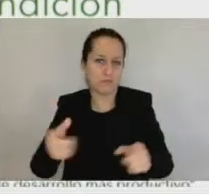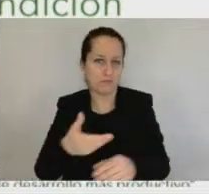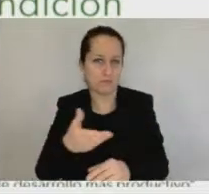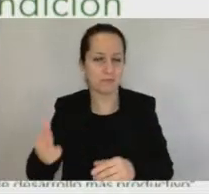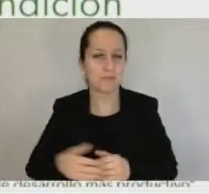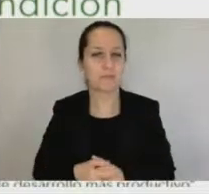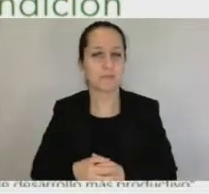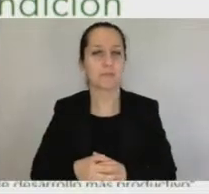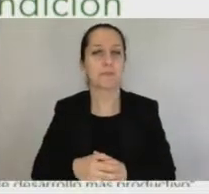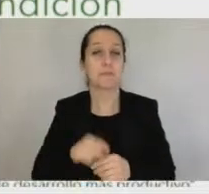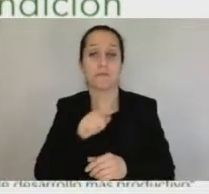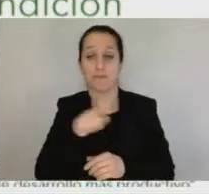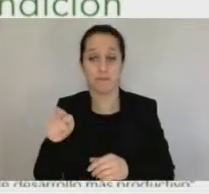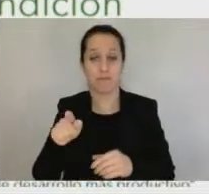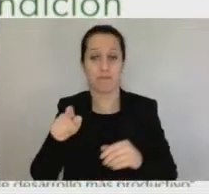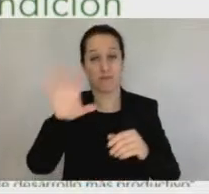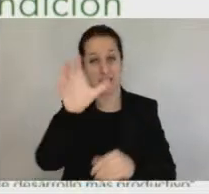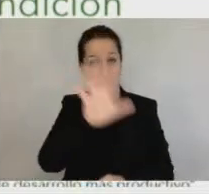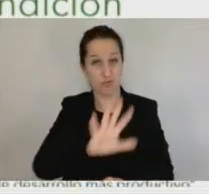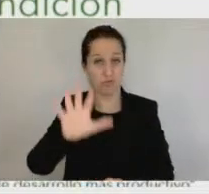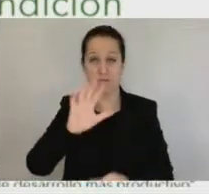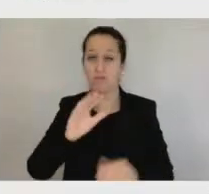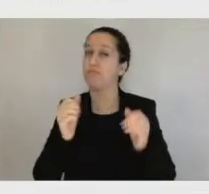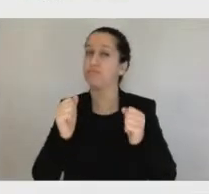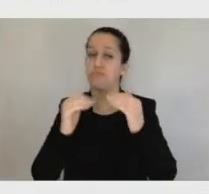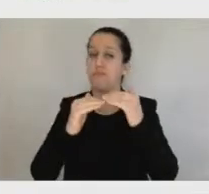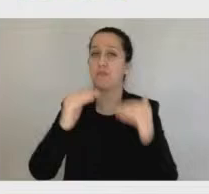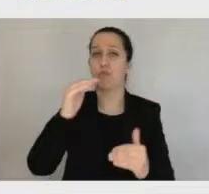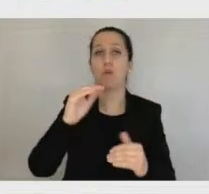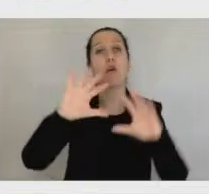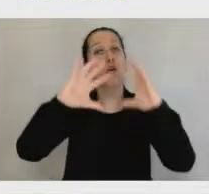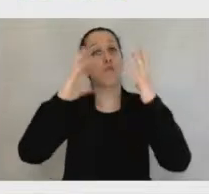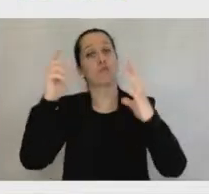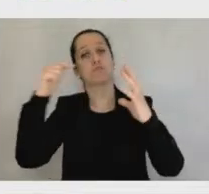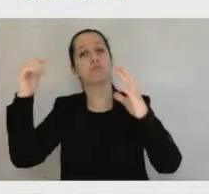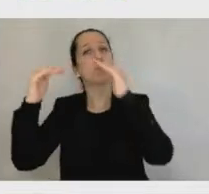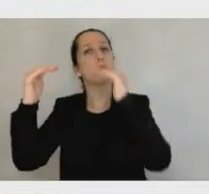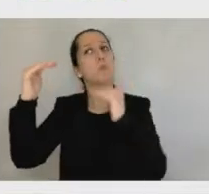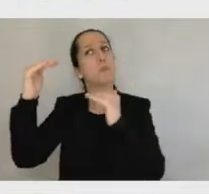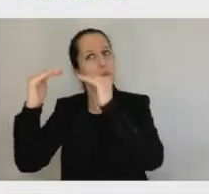region of the world, and therefore it's key to address inequality.